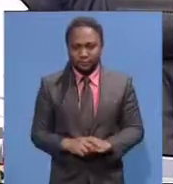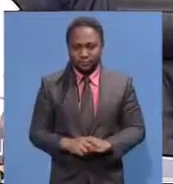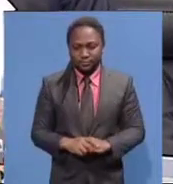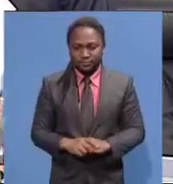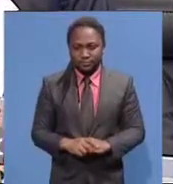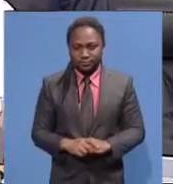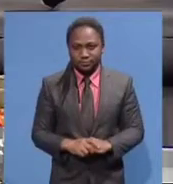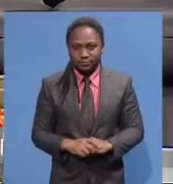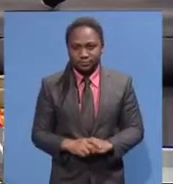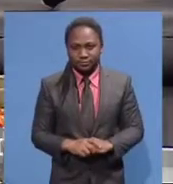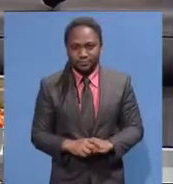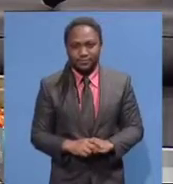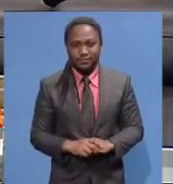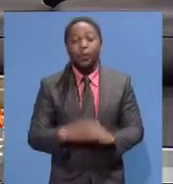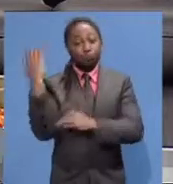Right.